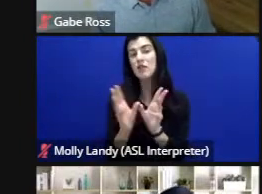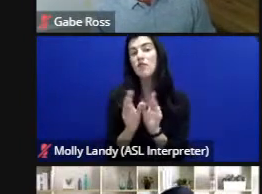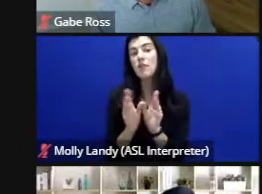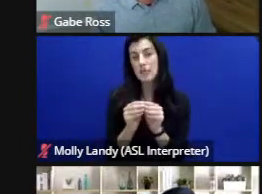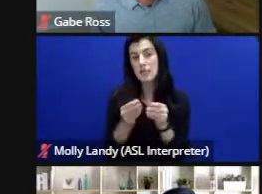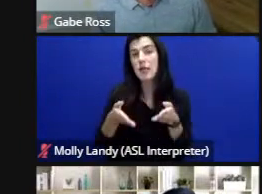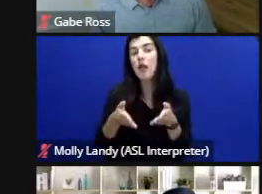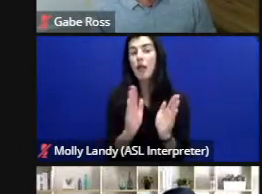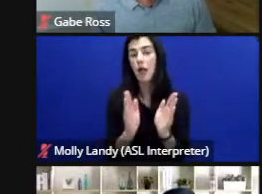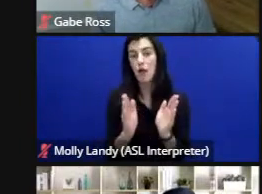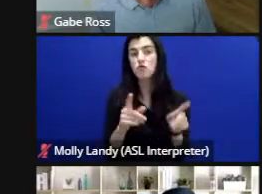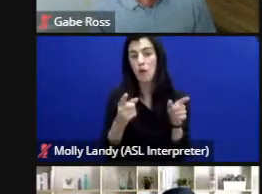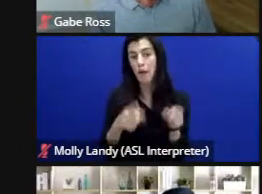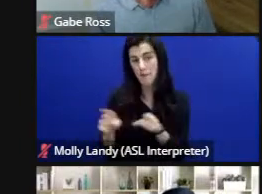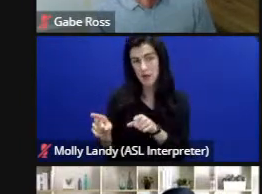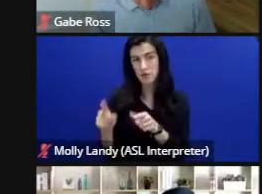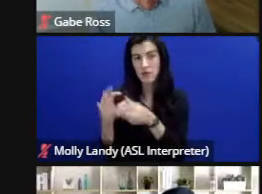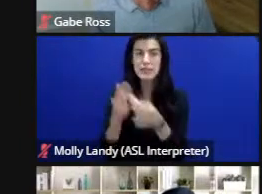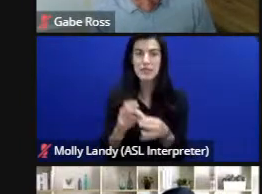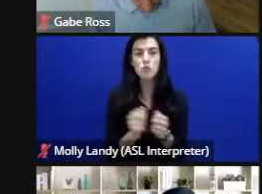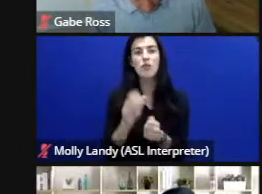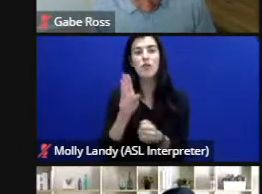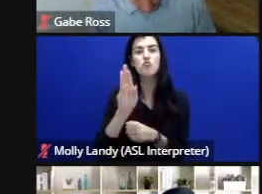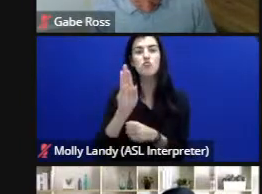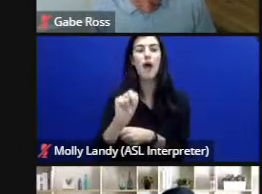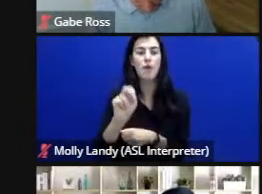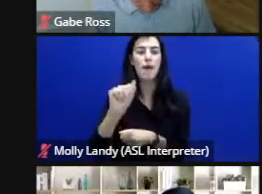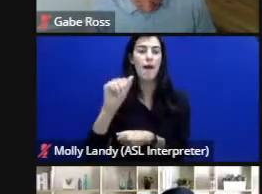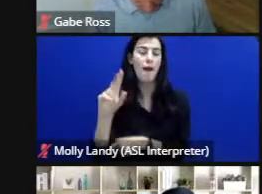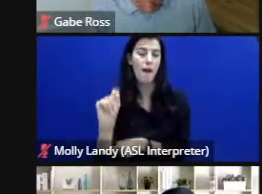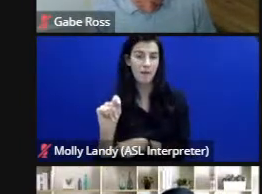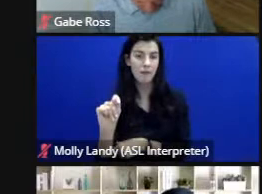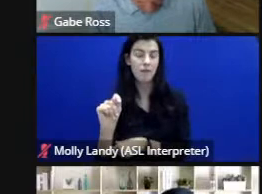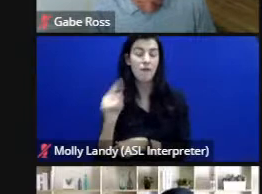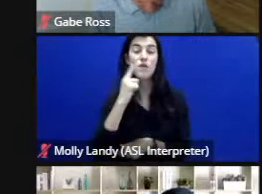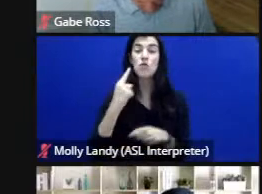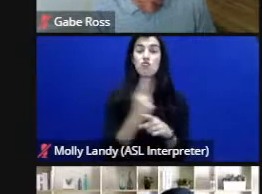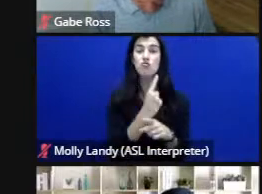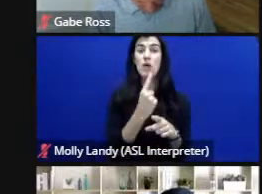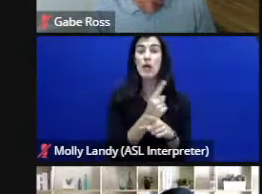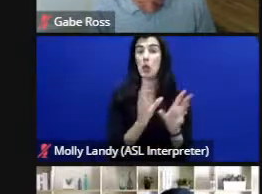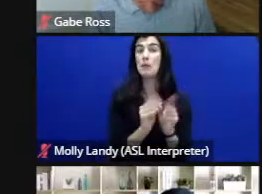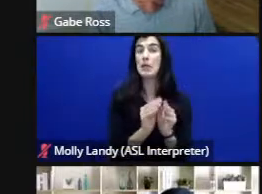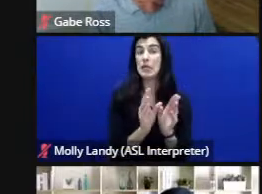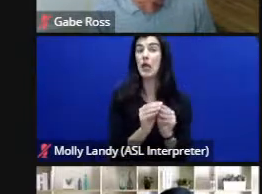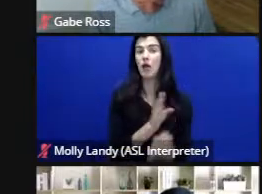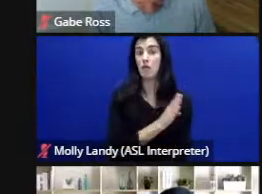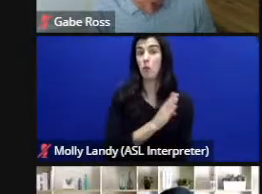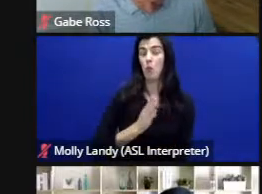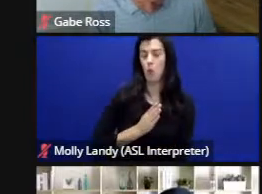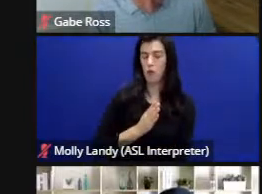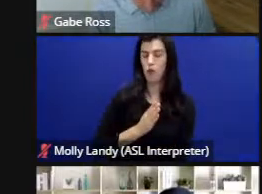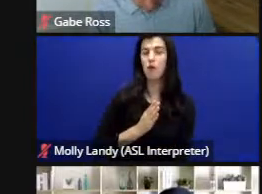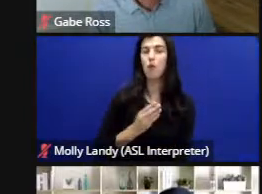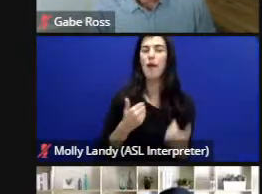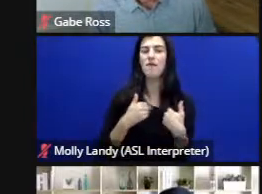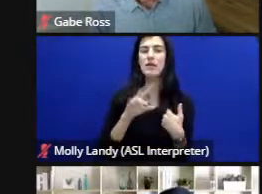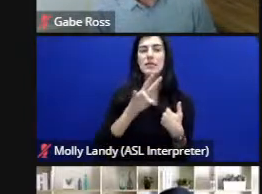Act with different noticing requirements. For a regular meeting of the board, we have the